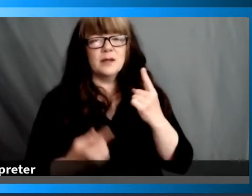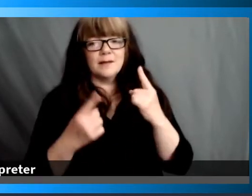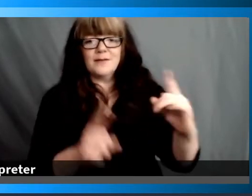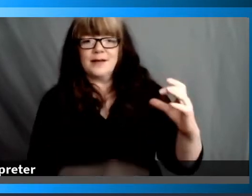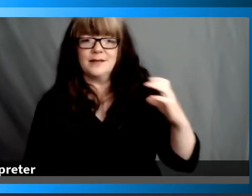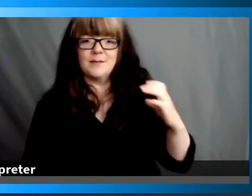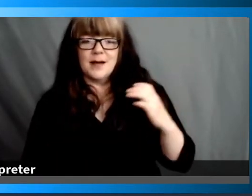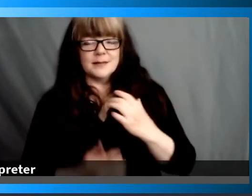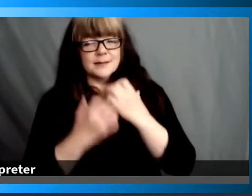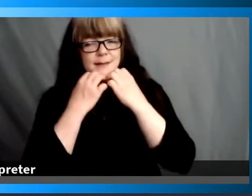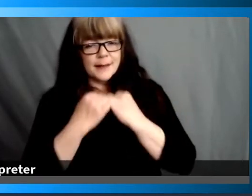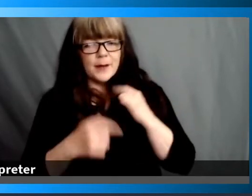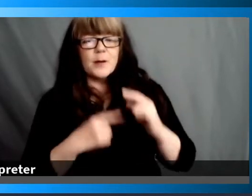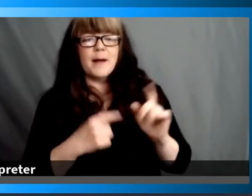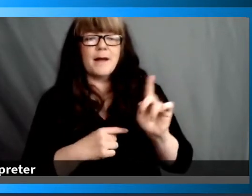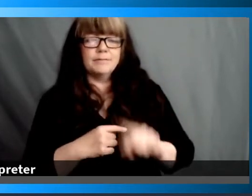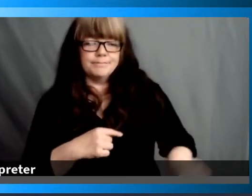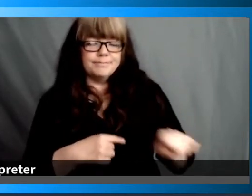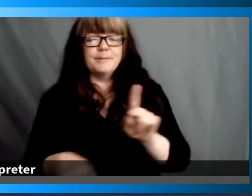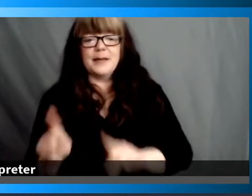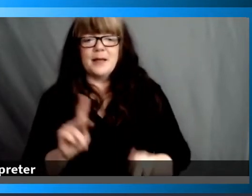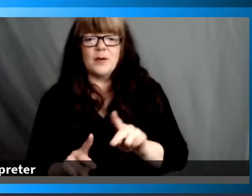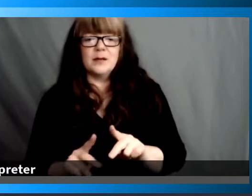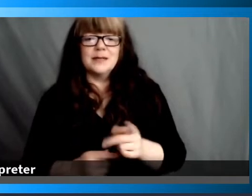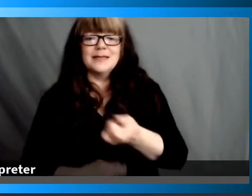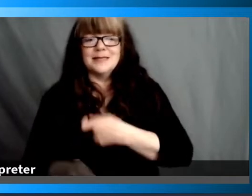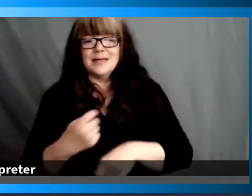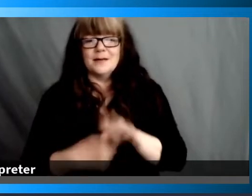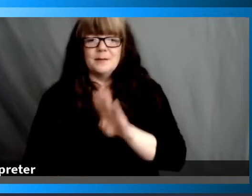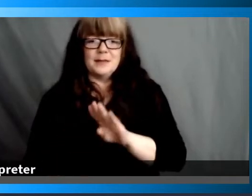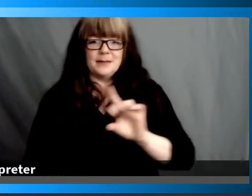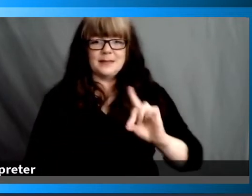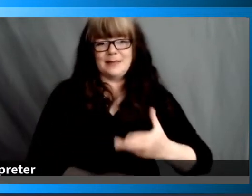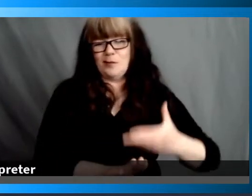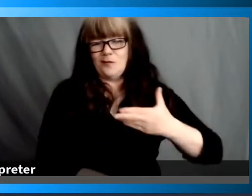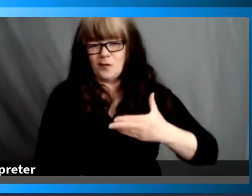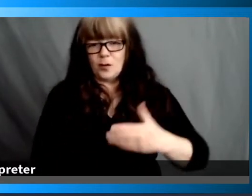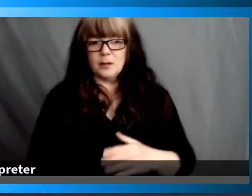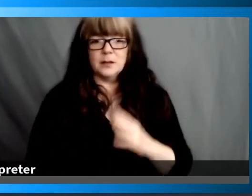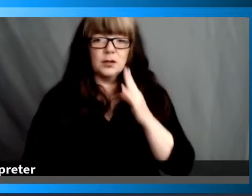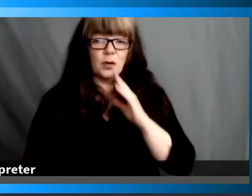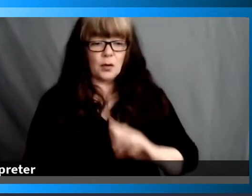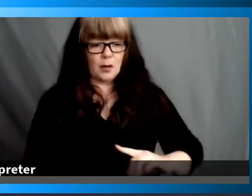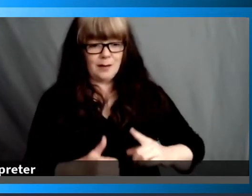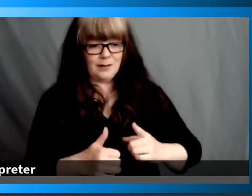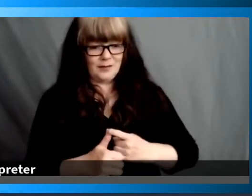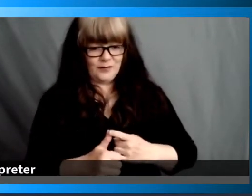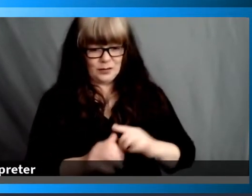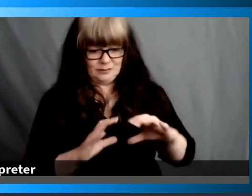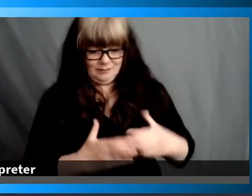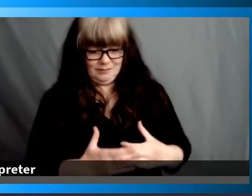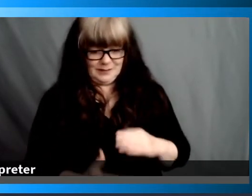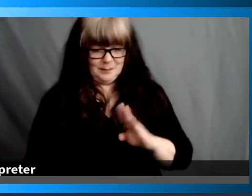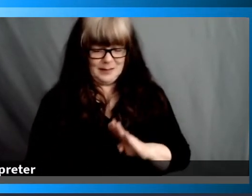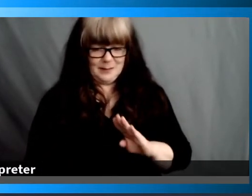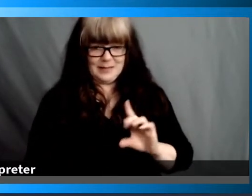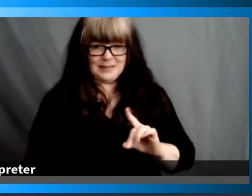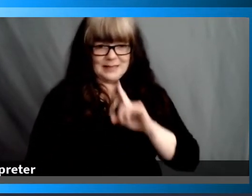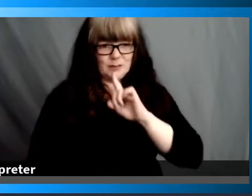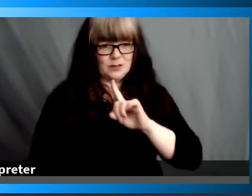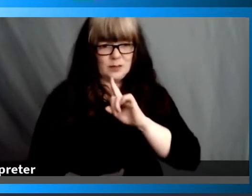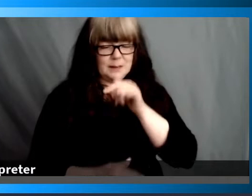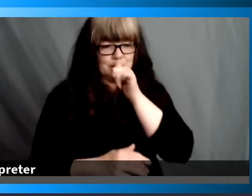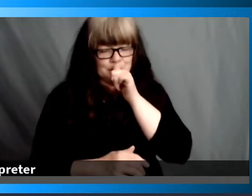the people's well-being versus how Black Badge acted in the past. Like the first stage of Black Badge was so underground and